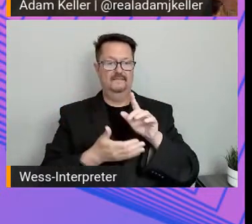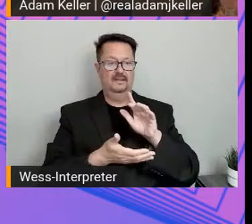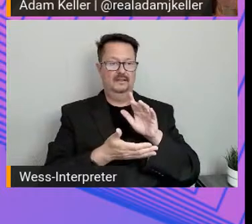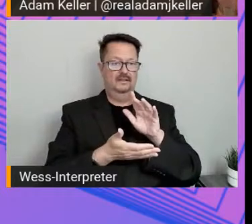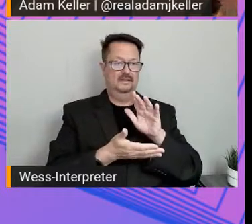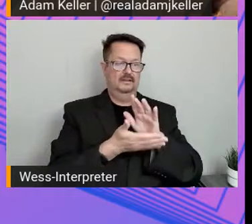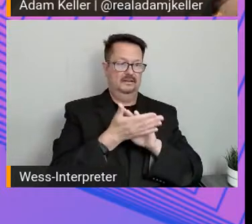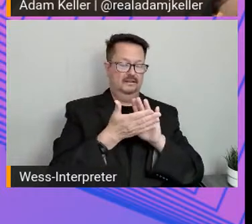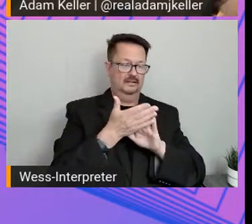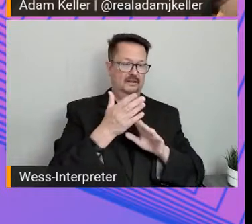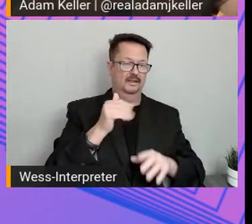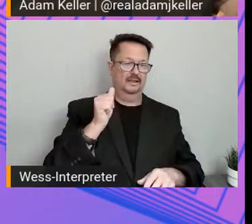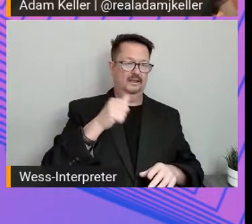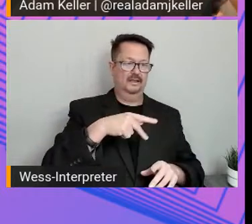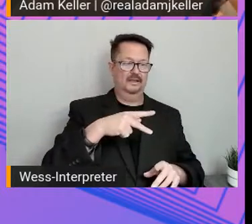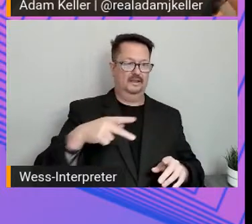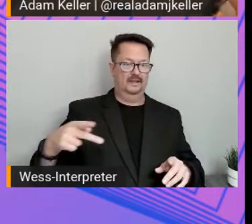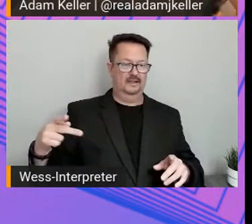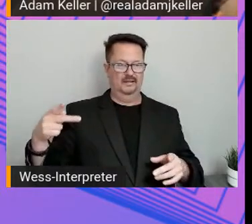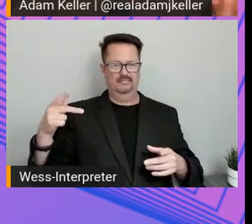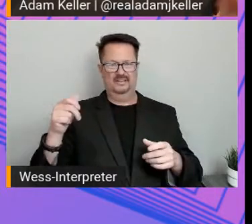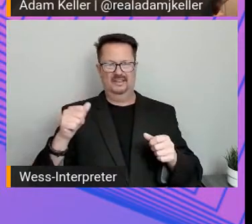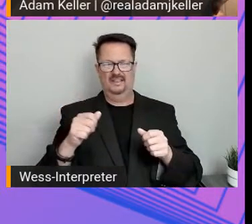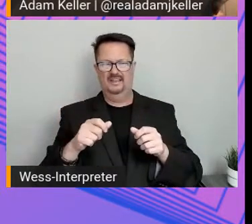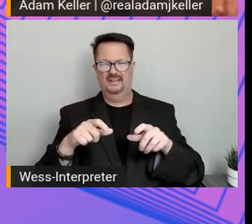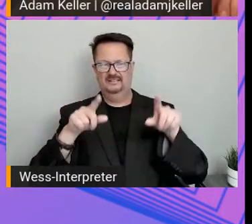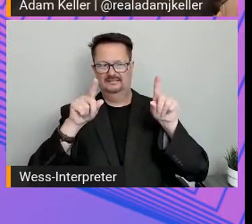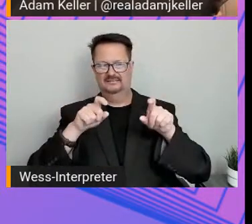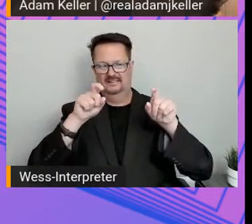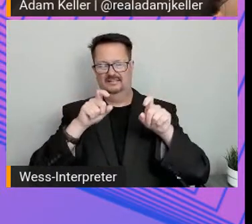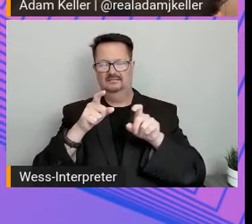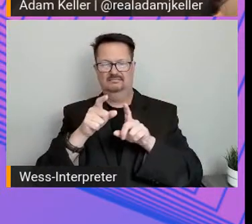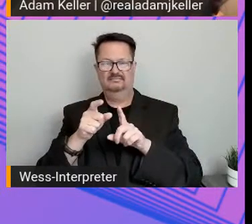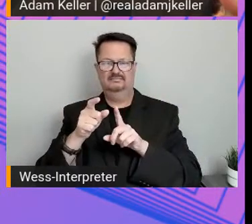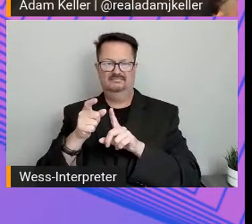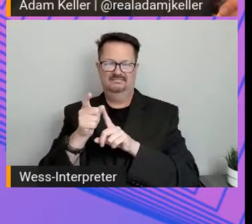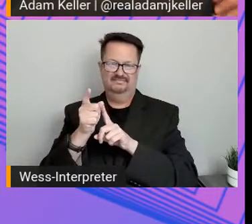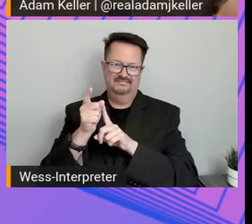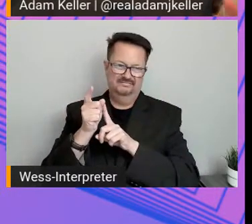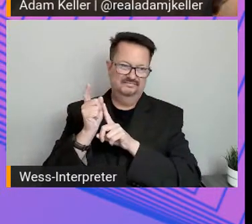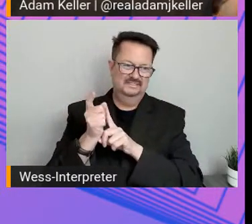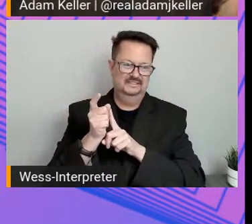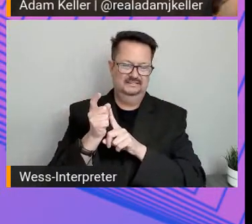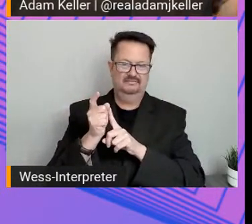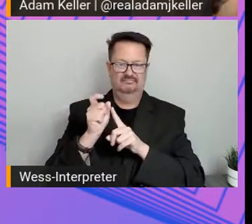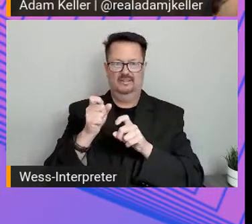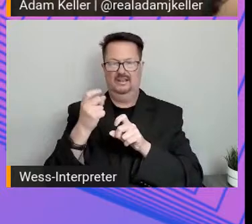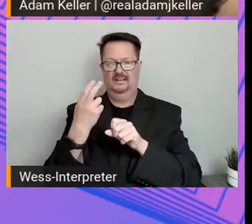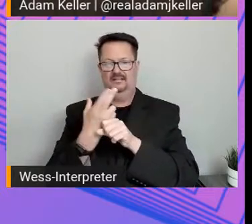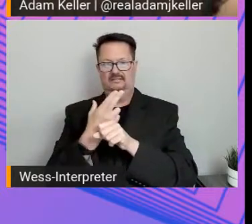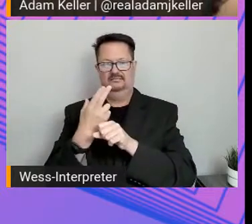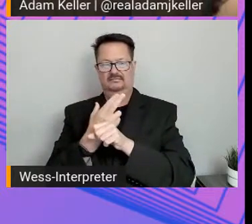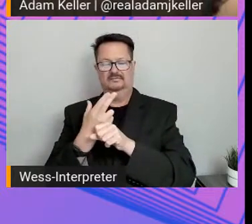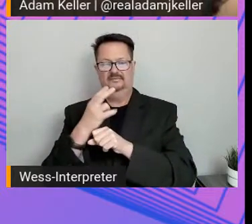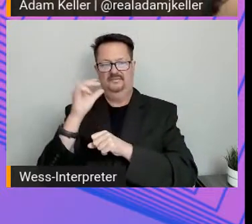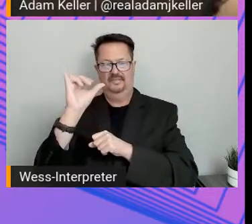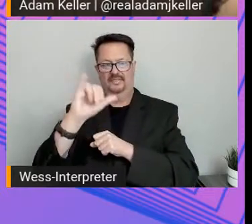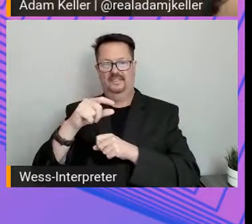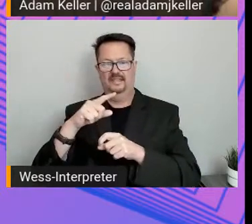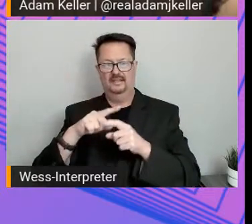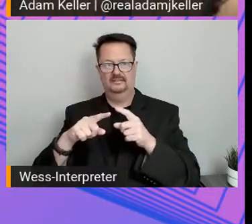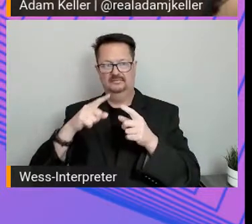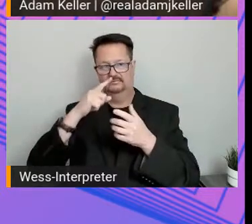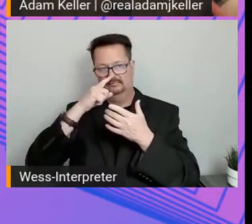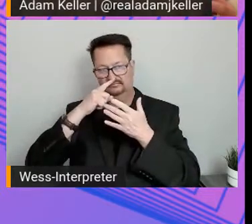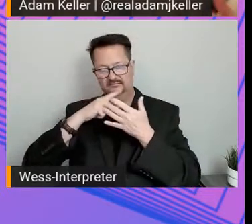within a matter of minutes. This environment's good to go, ready to test. I can use the Copilot CLI to also check the status of